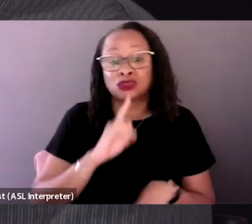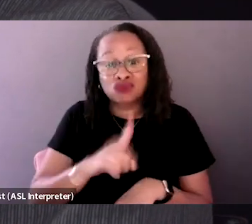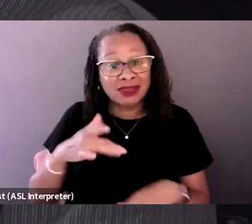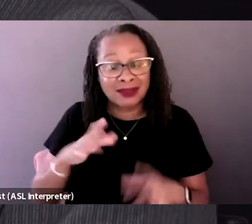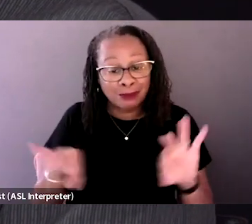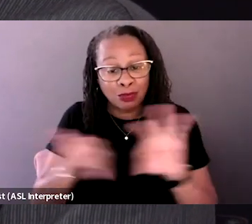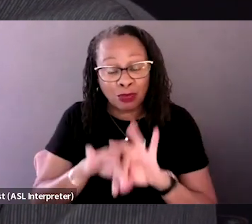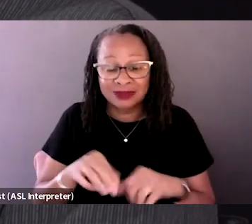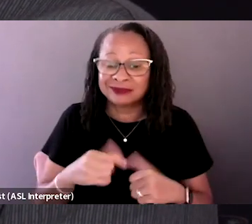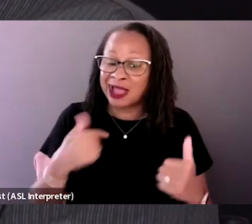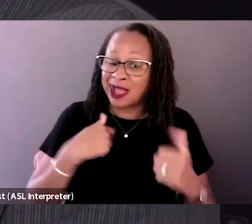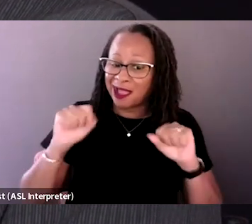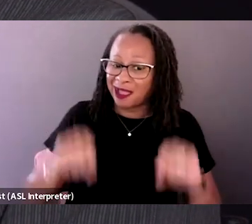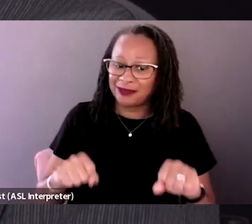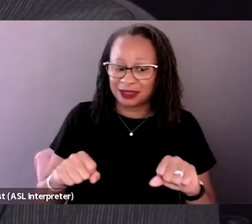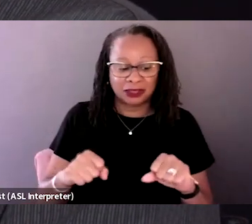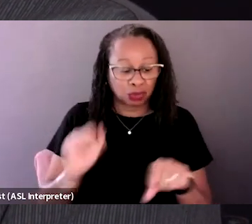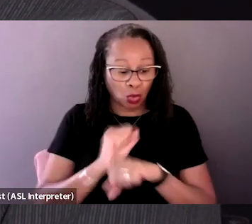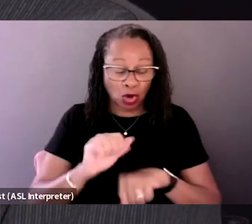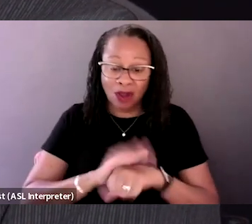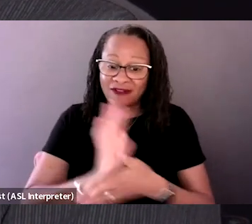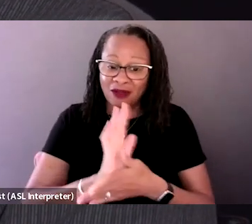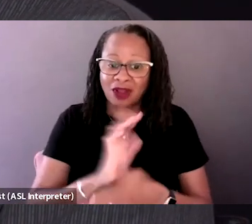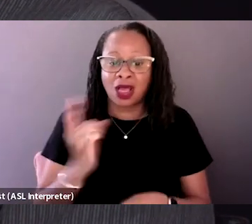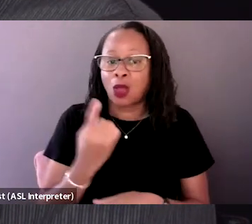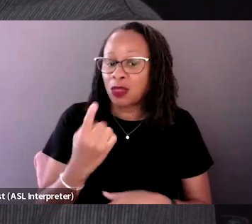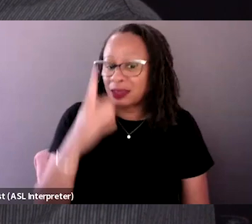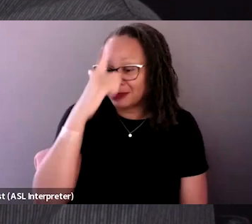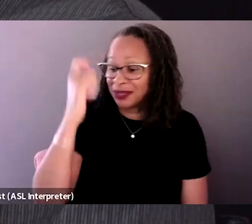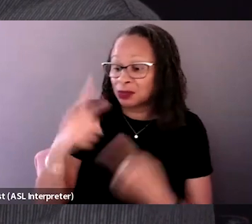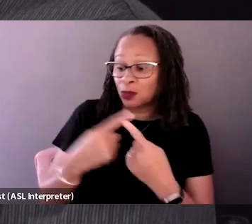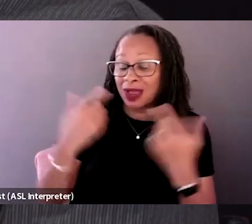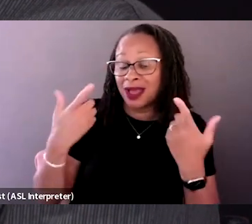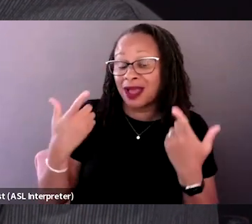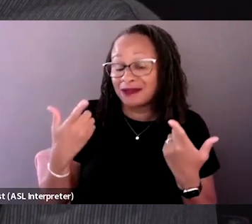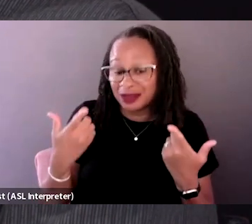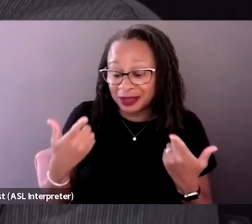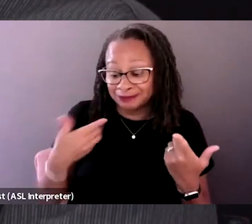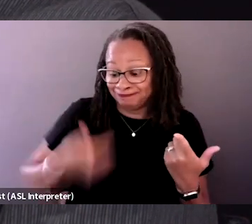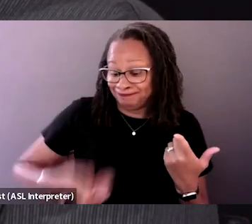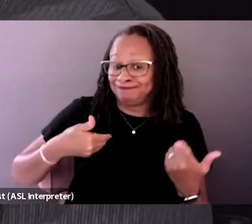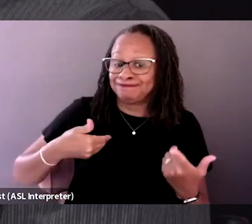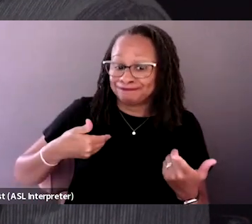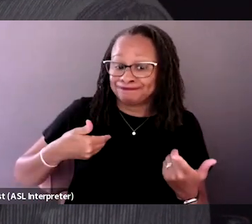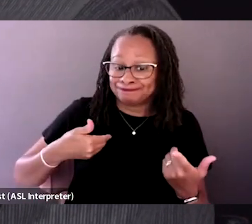It's really important. And I was able to work on film only because when I